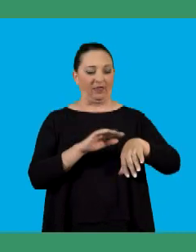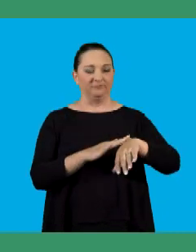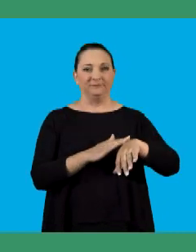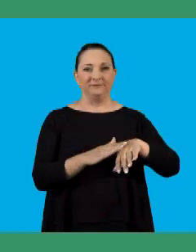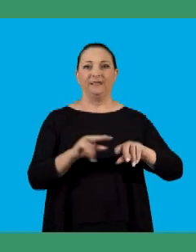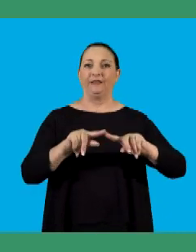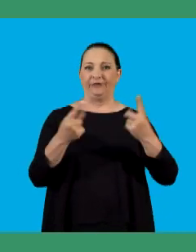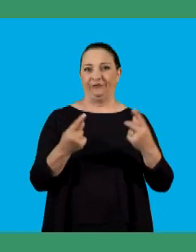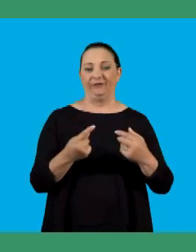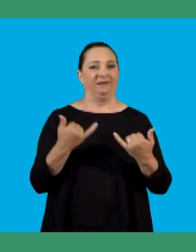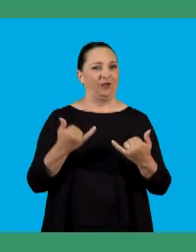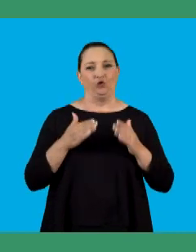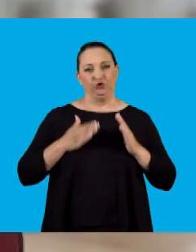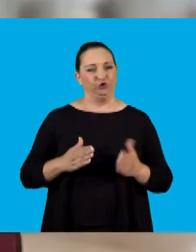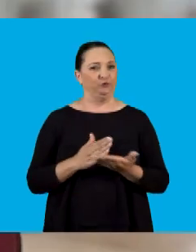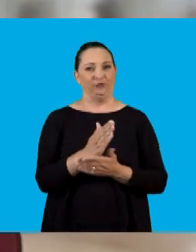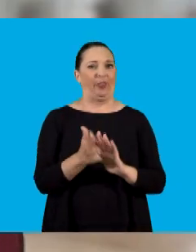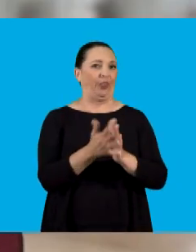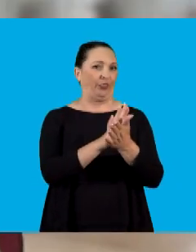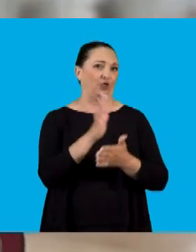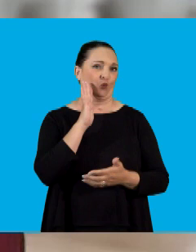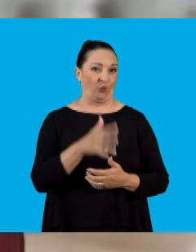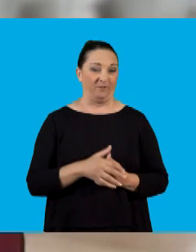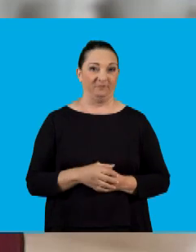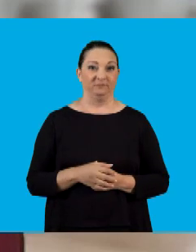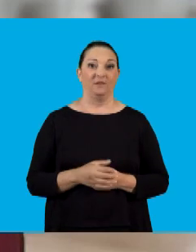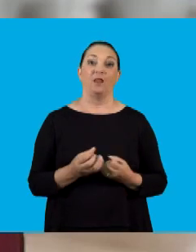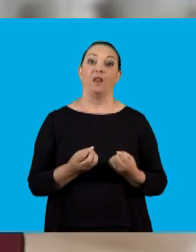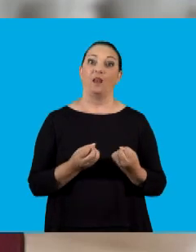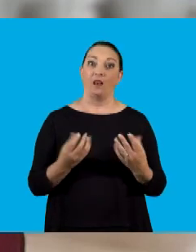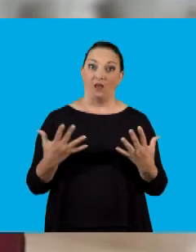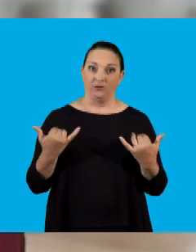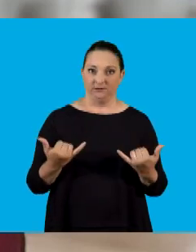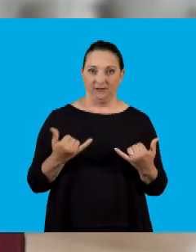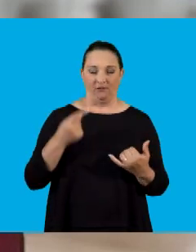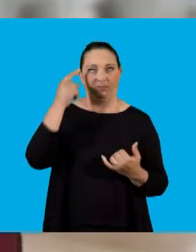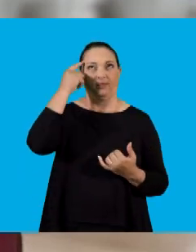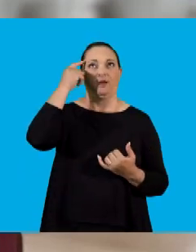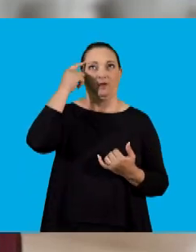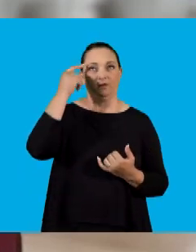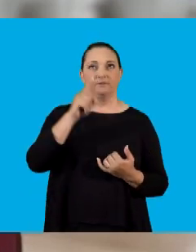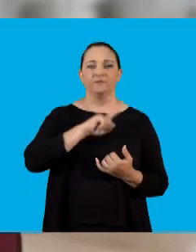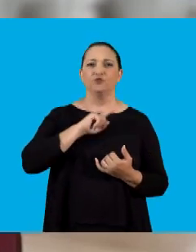violating their human rights. Now, I know that there is a lot to take in grade 11, so I